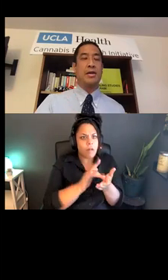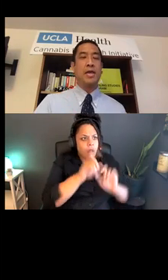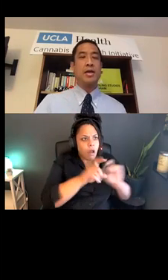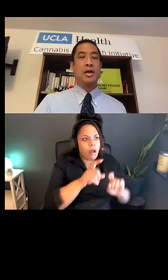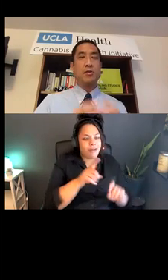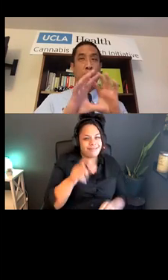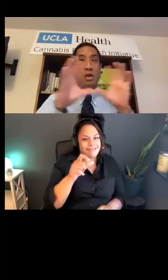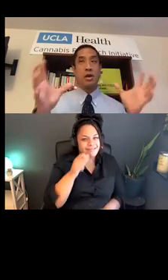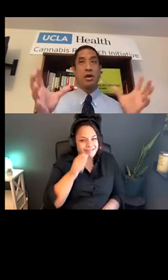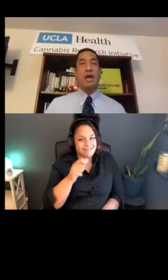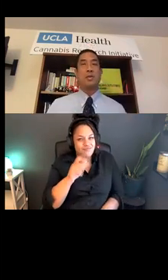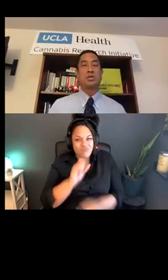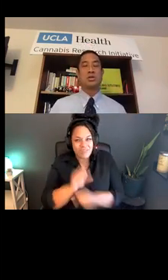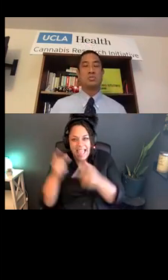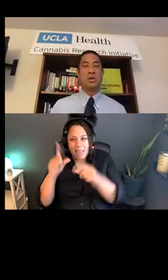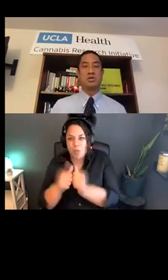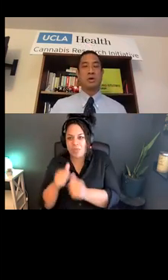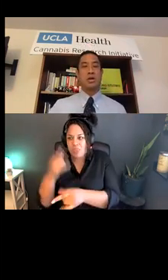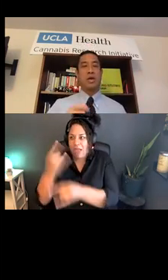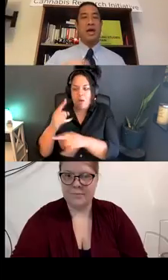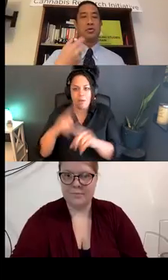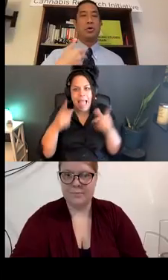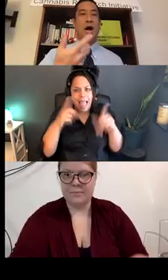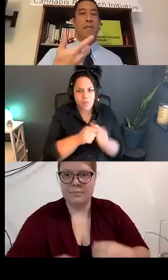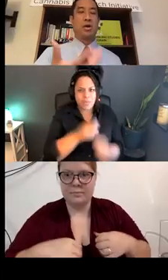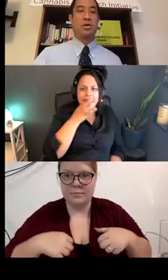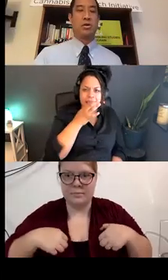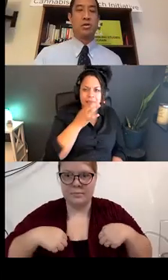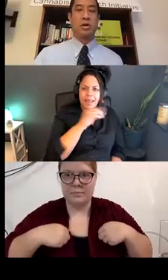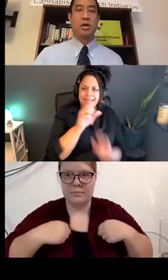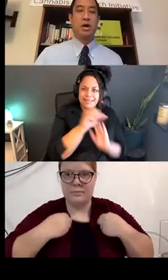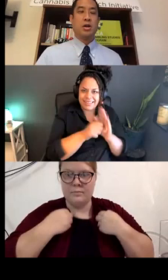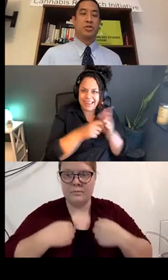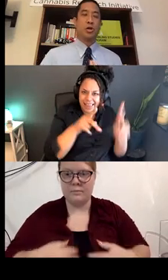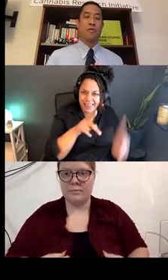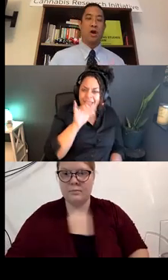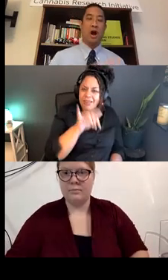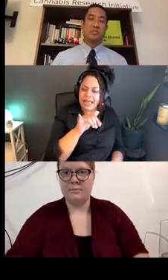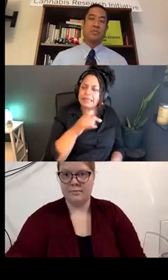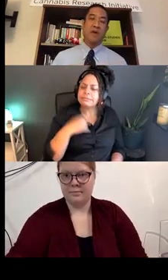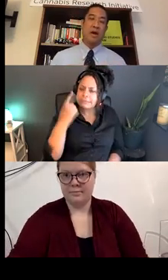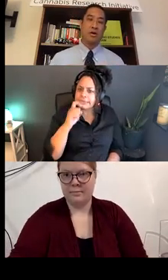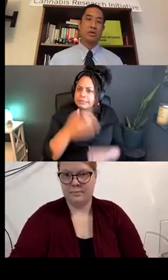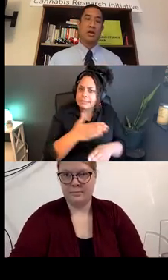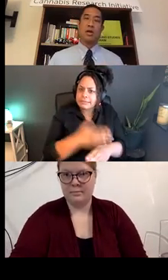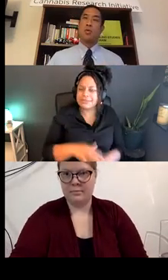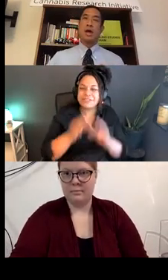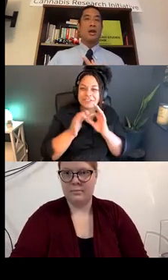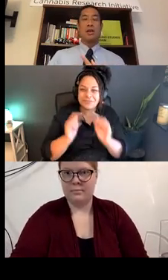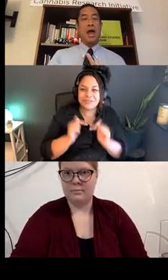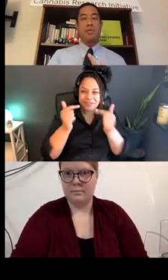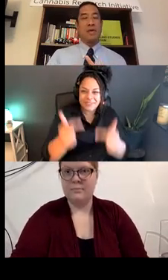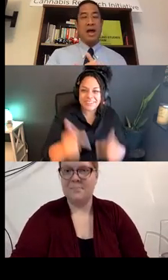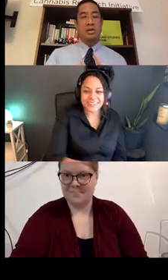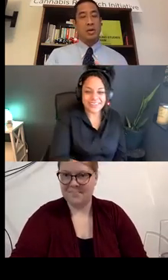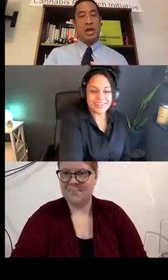day in regulated cannabis dispensaries. So I think we have to do a lot better there. Number two, for us as providers, we got to get in